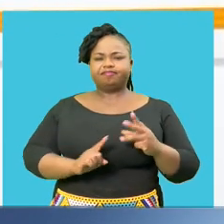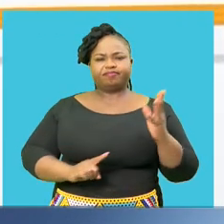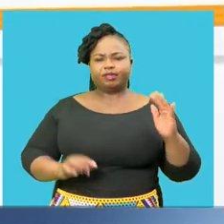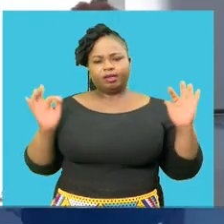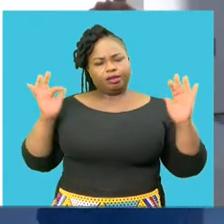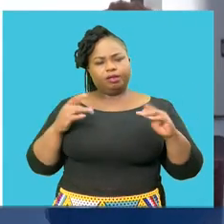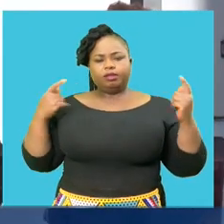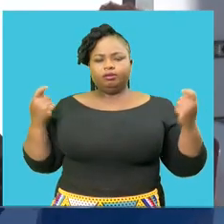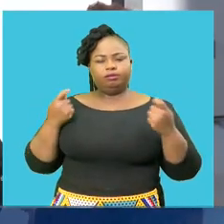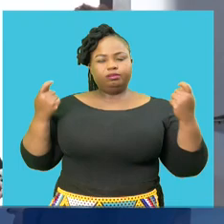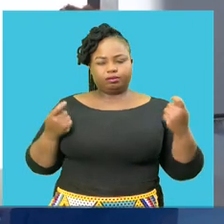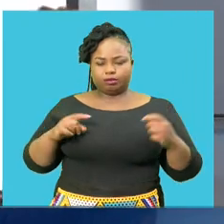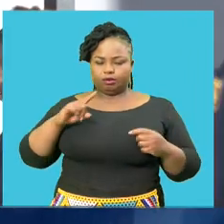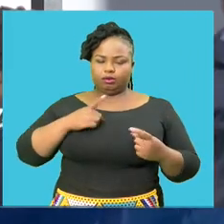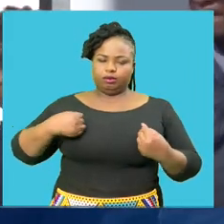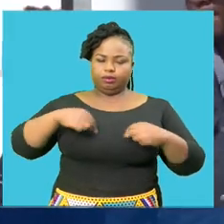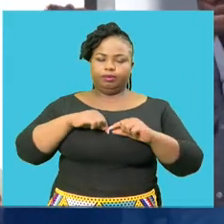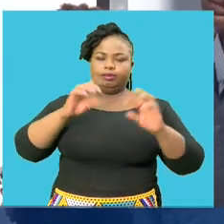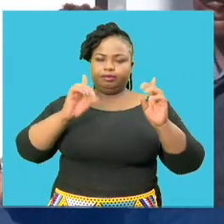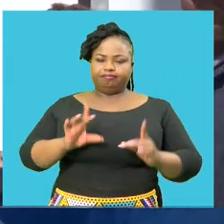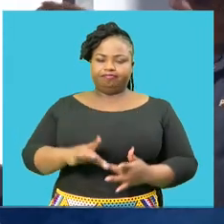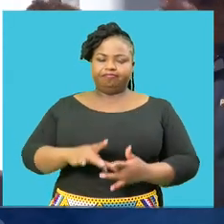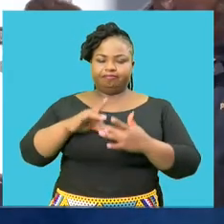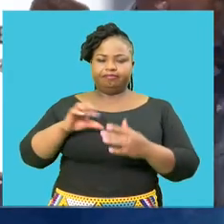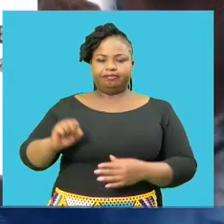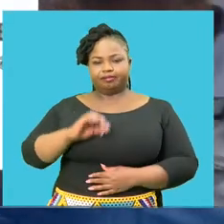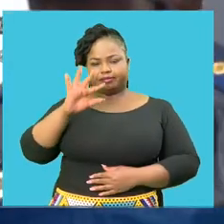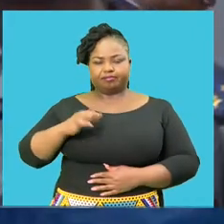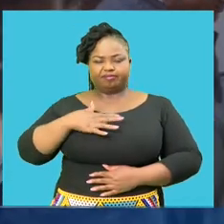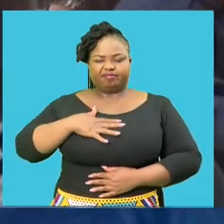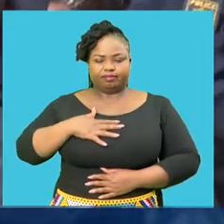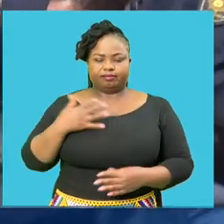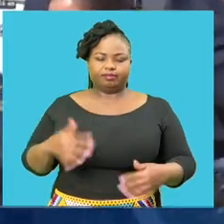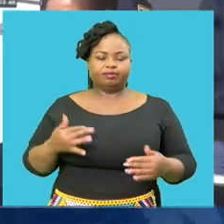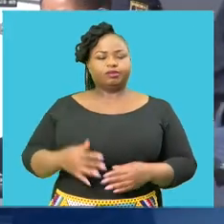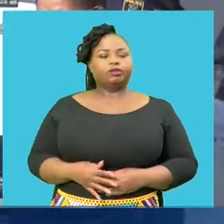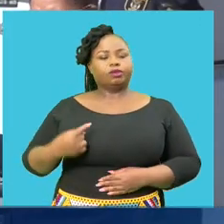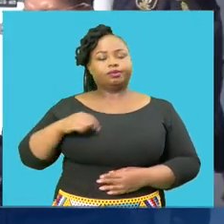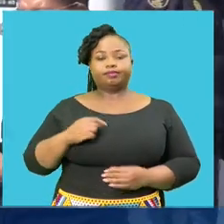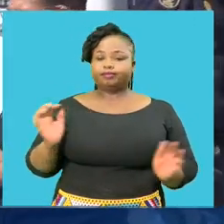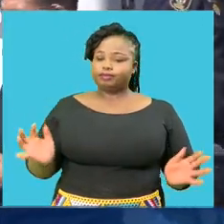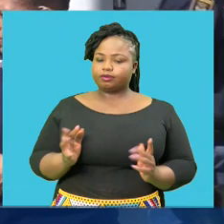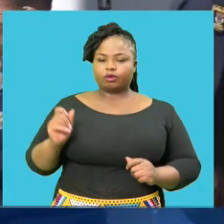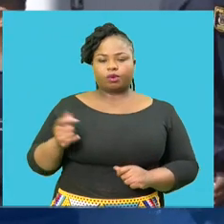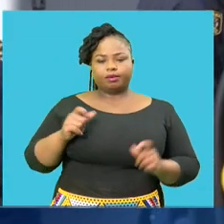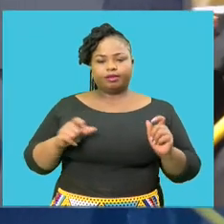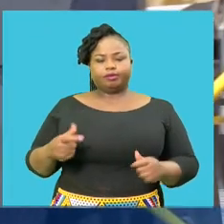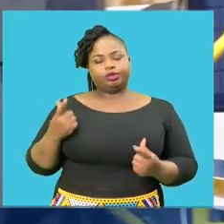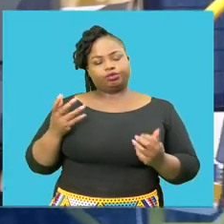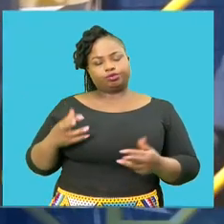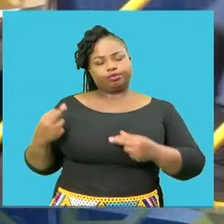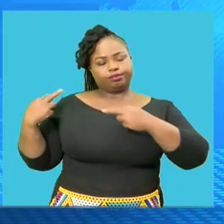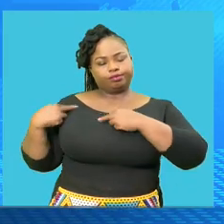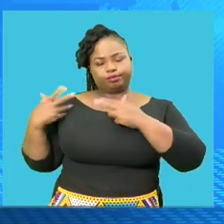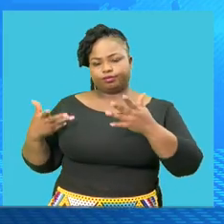celebrate what makes us all uniquely south african we encourage all citizens to do so responsibly and